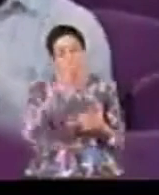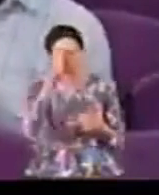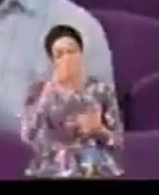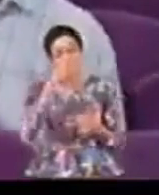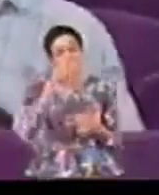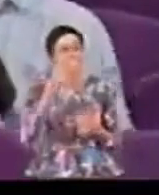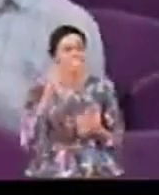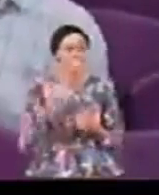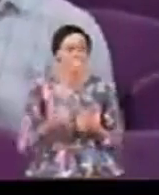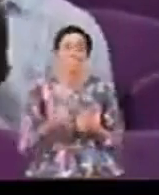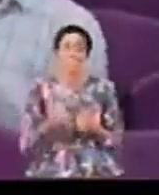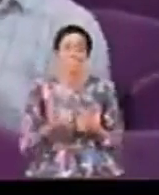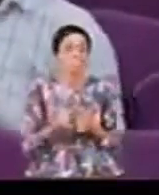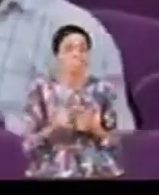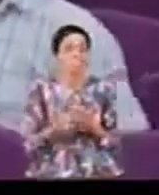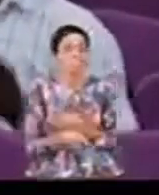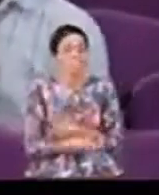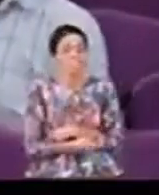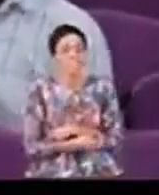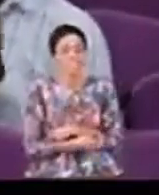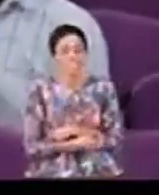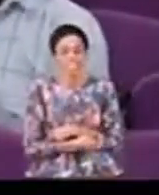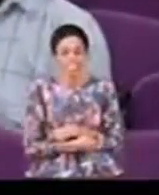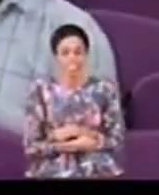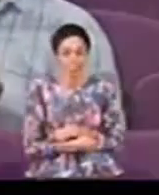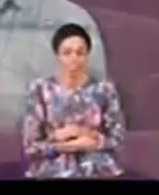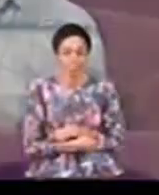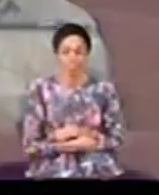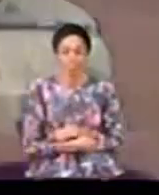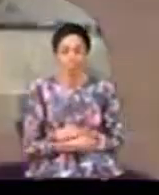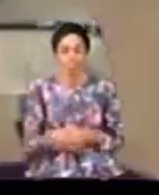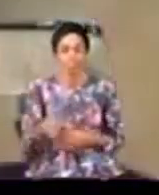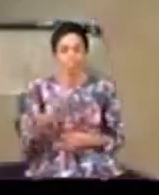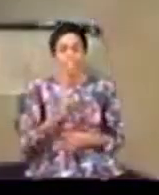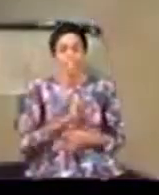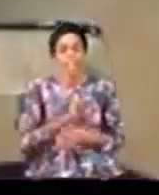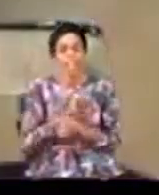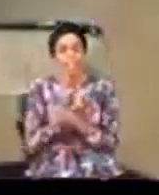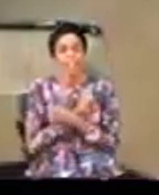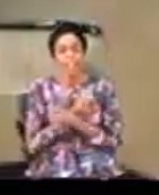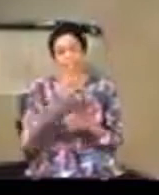I love him better every day, better every day.